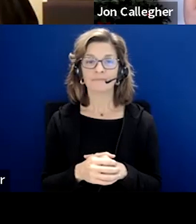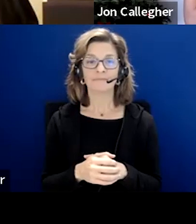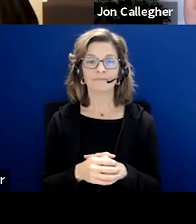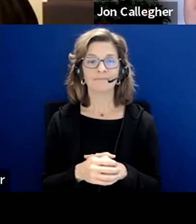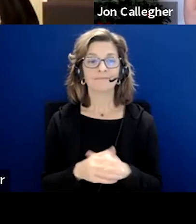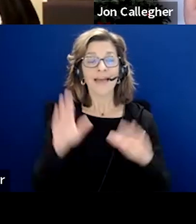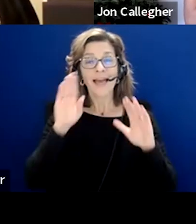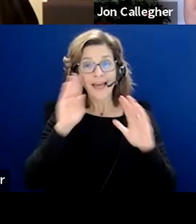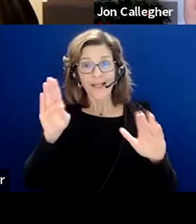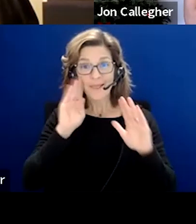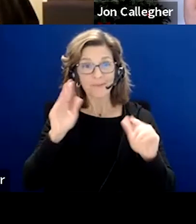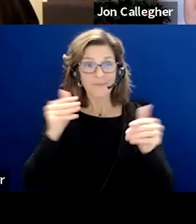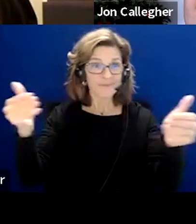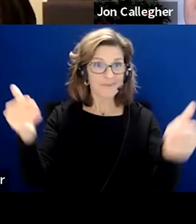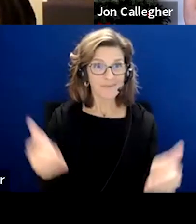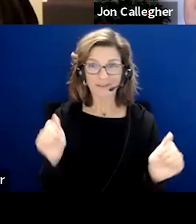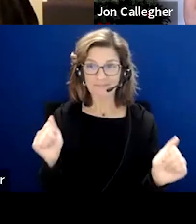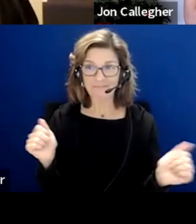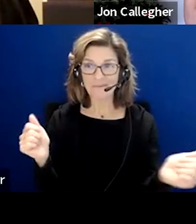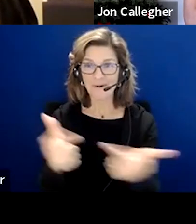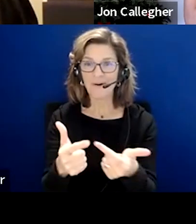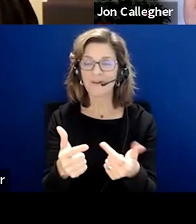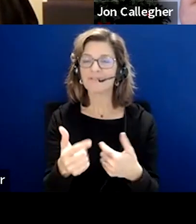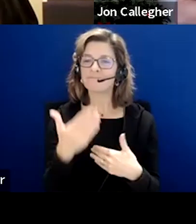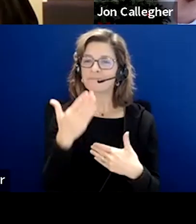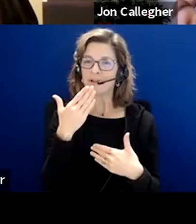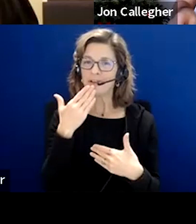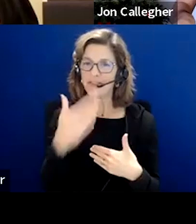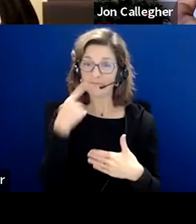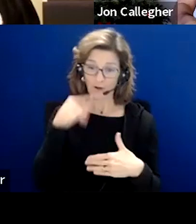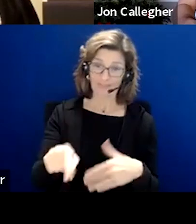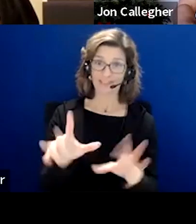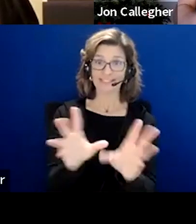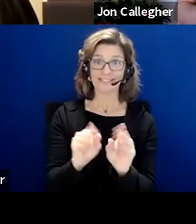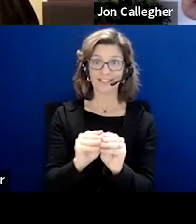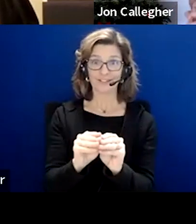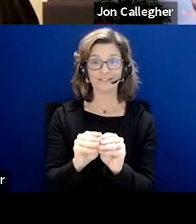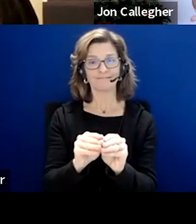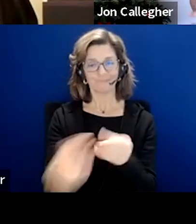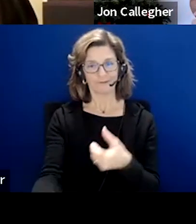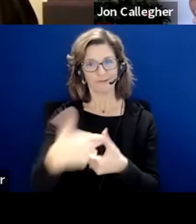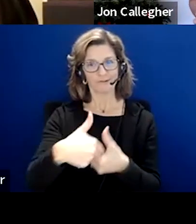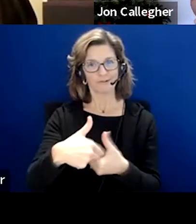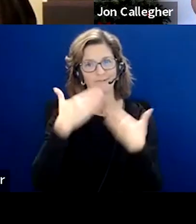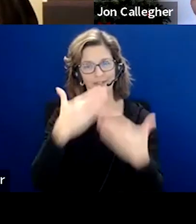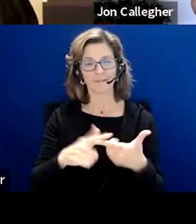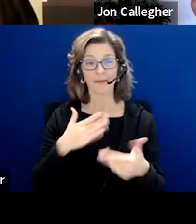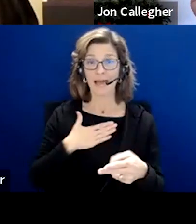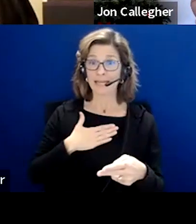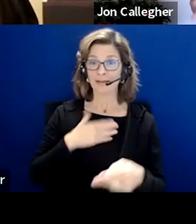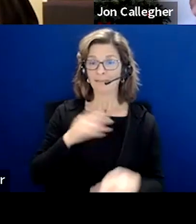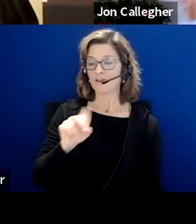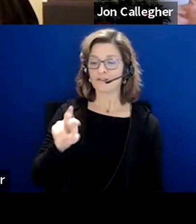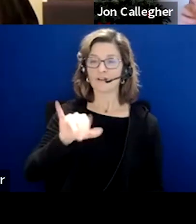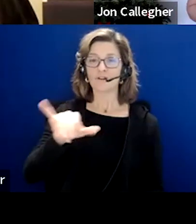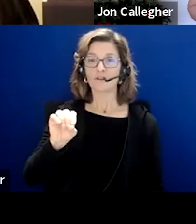Hello, welcome everyone. Thanks very much for joining the session this afternoon. My name is Dr. John